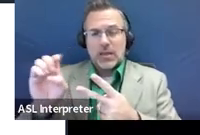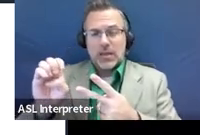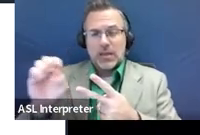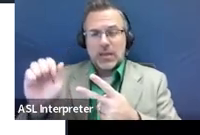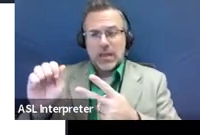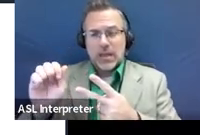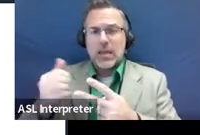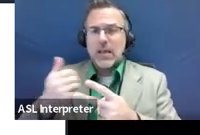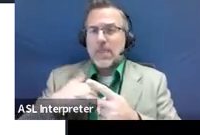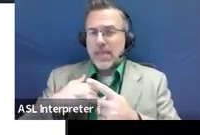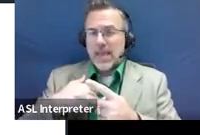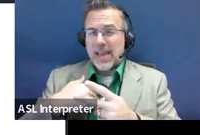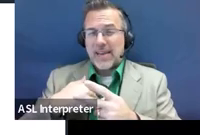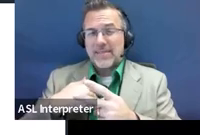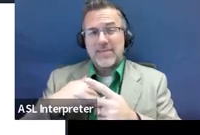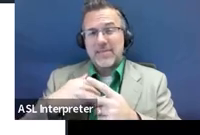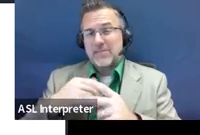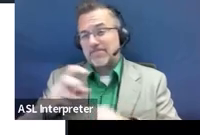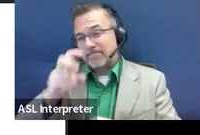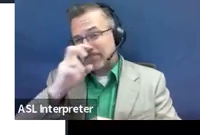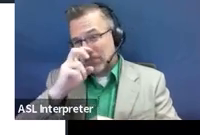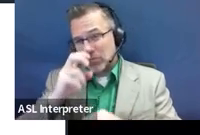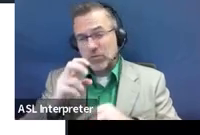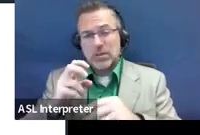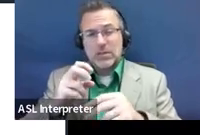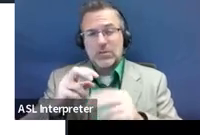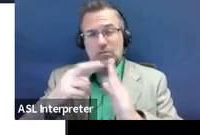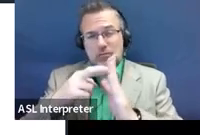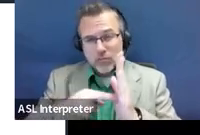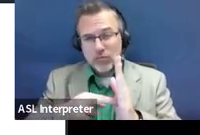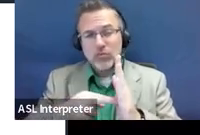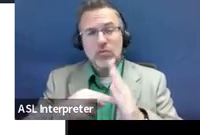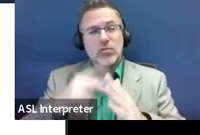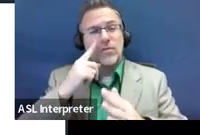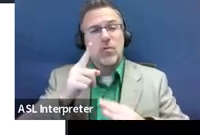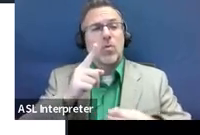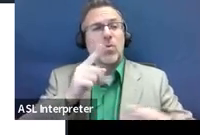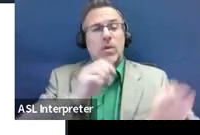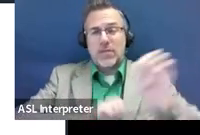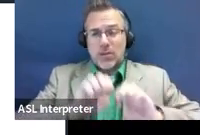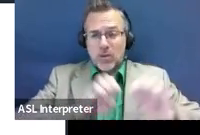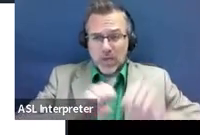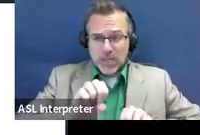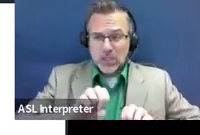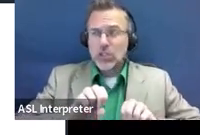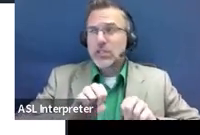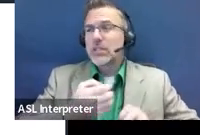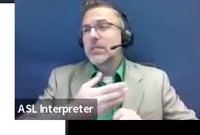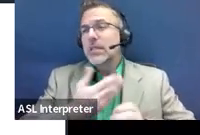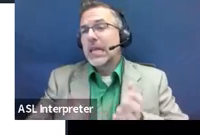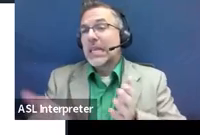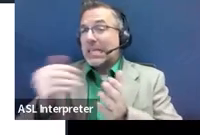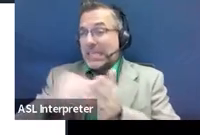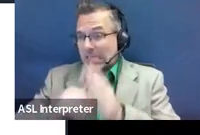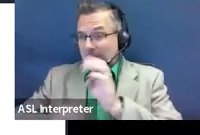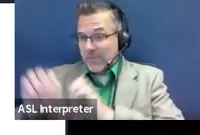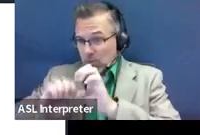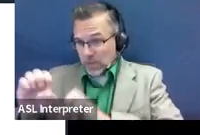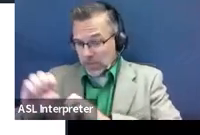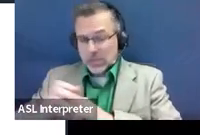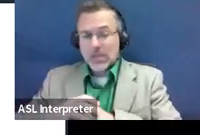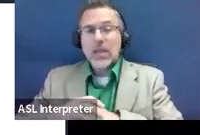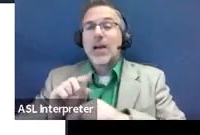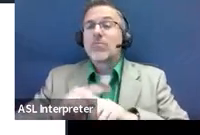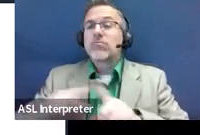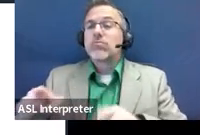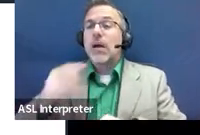around initial evaluations and reevaluations as far as getting attempts for consent for evaluation. But